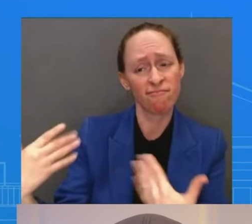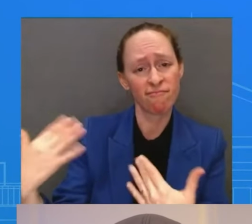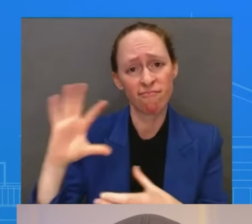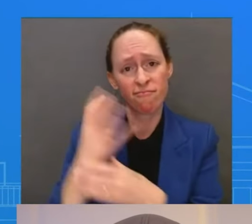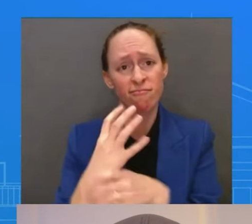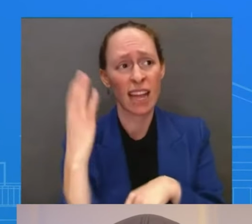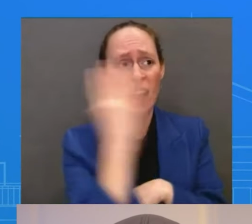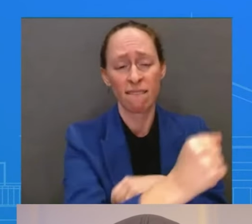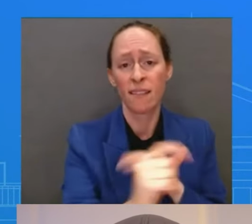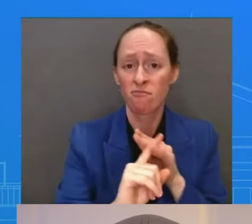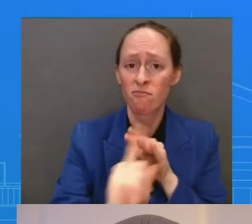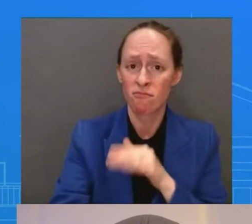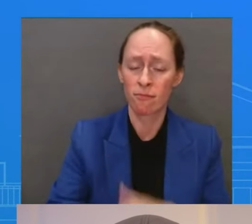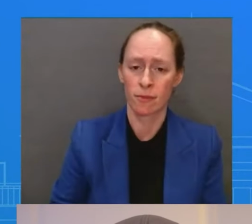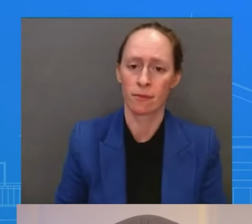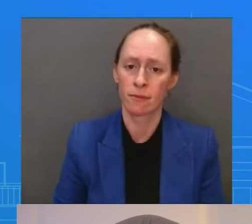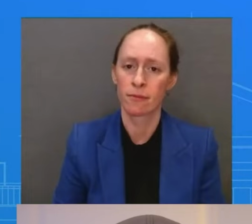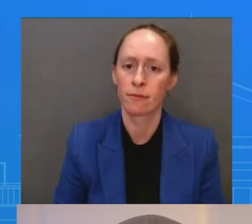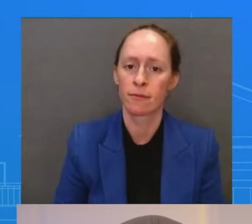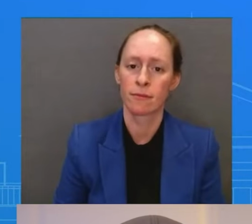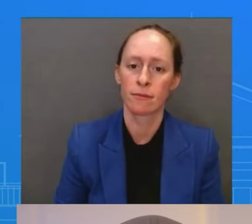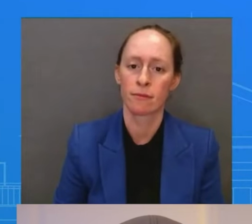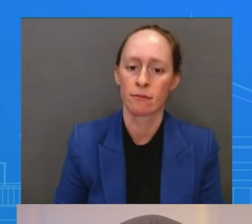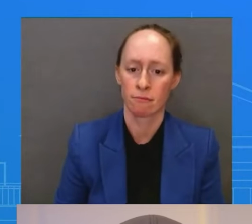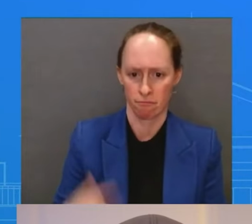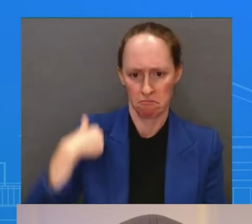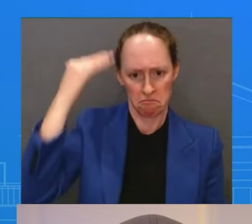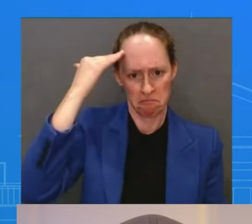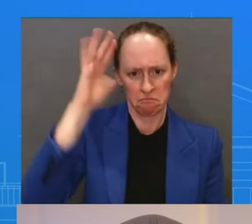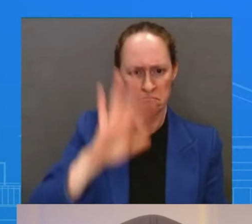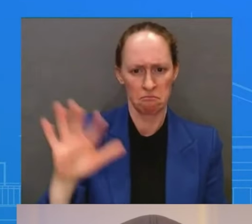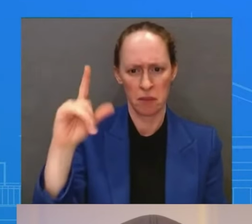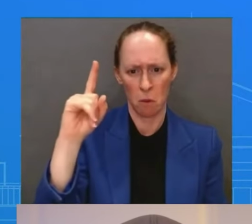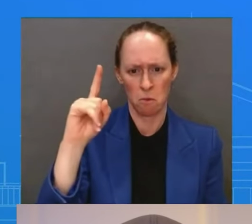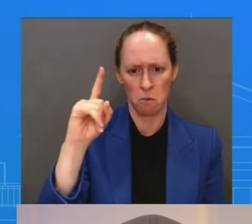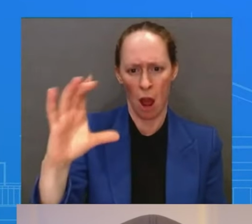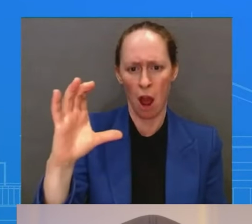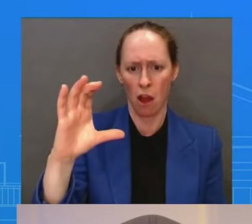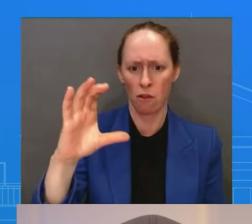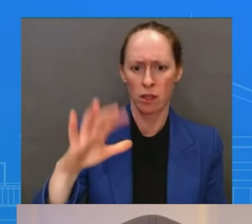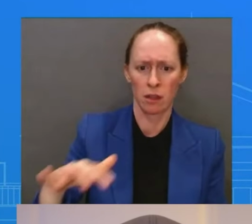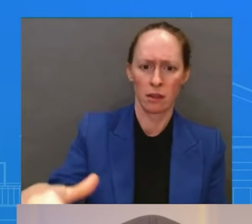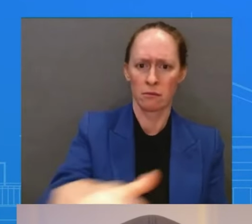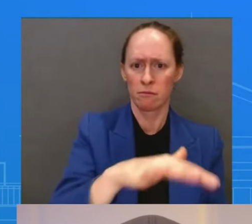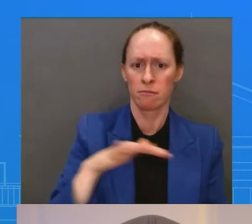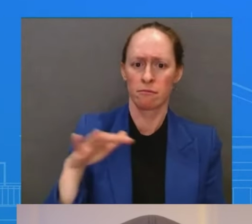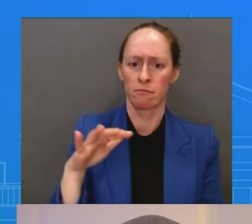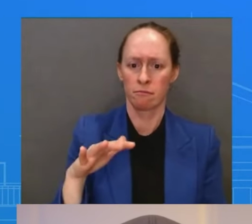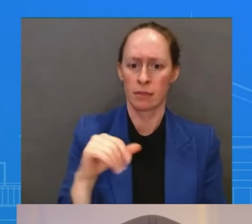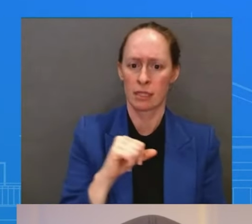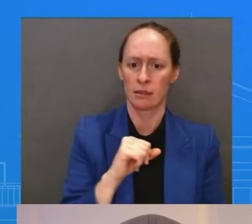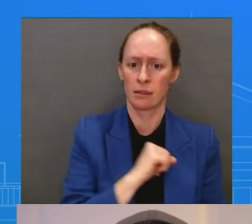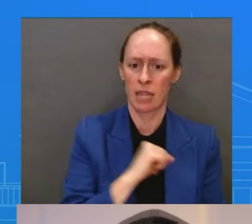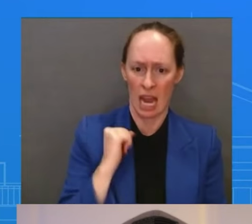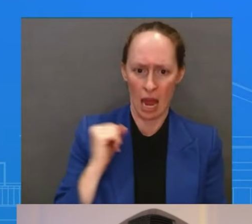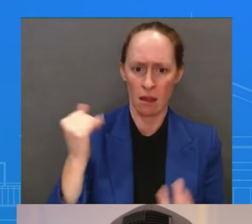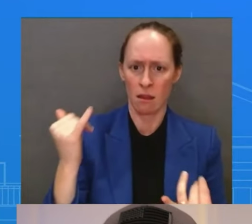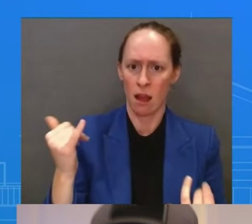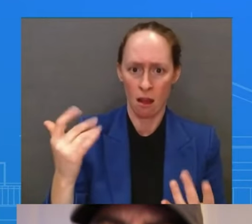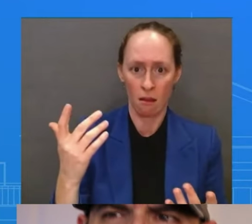on Tuesday night that the plan was basically to leave any requests for withdrawals pending indefinitely. And now we know that